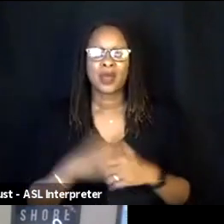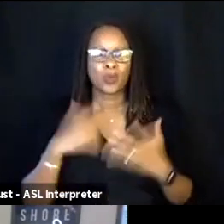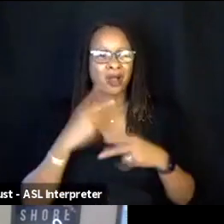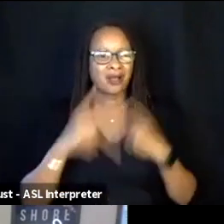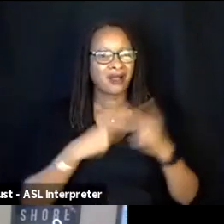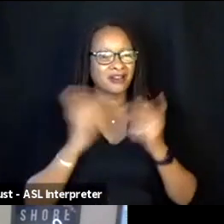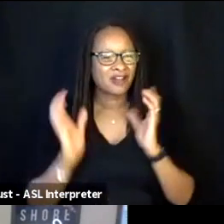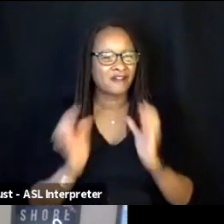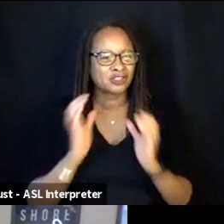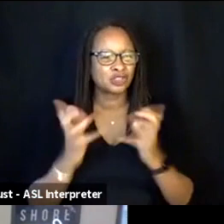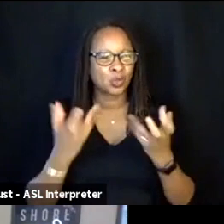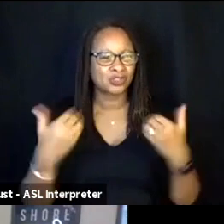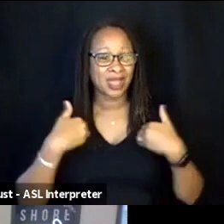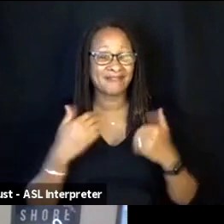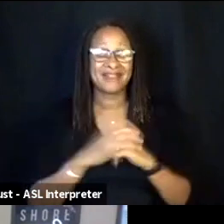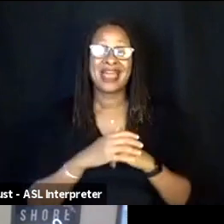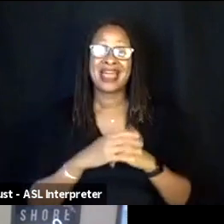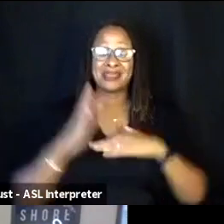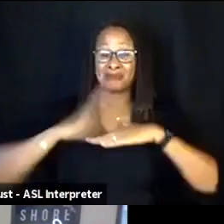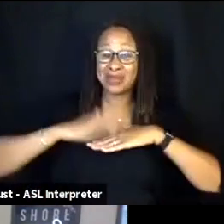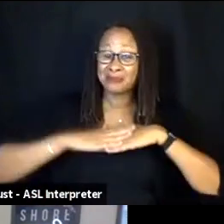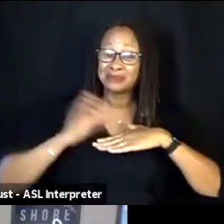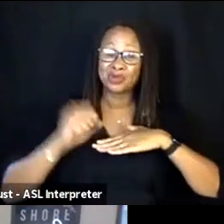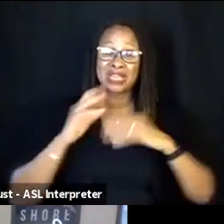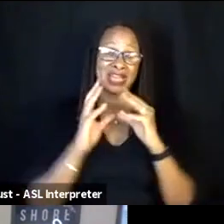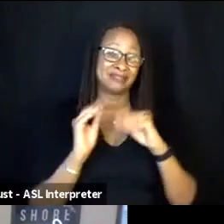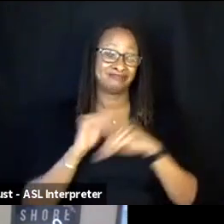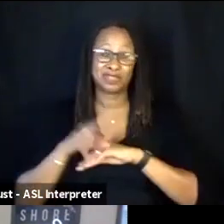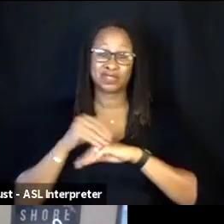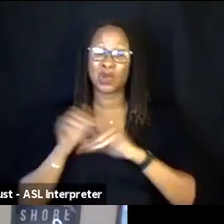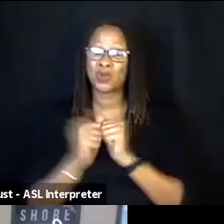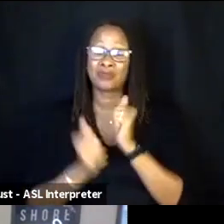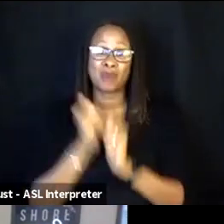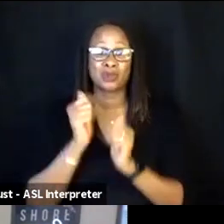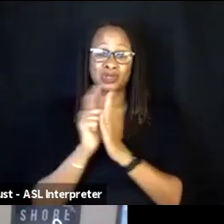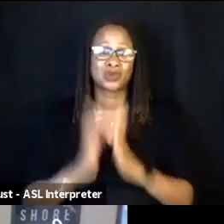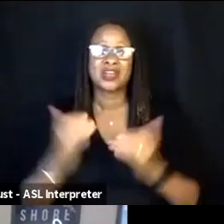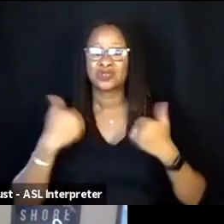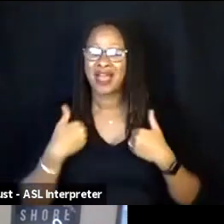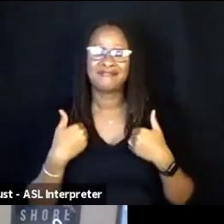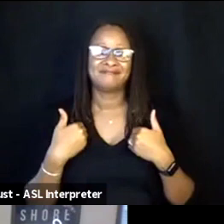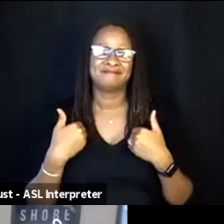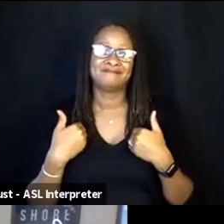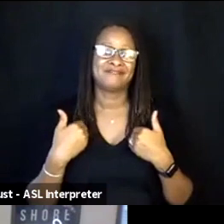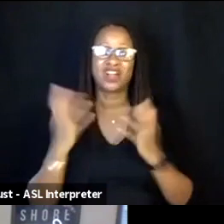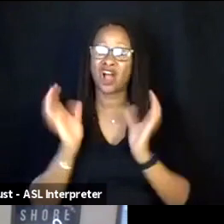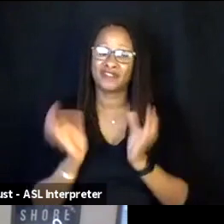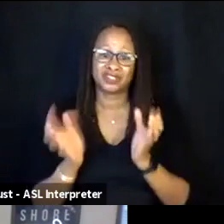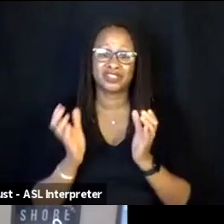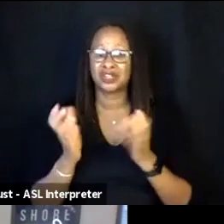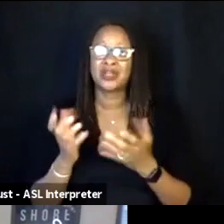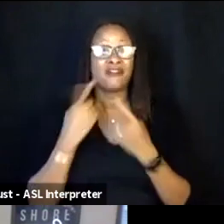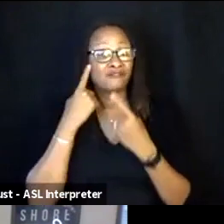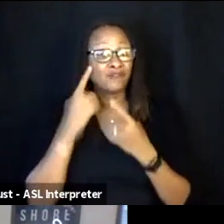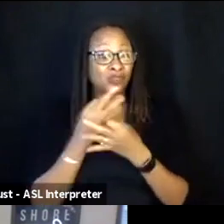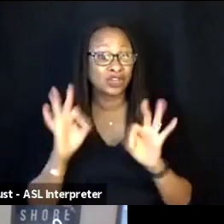you want to have. Certainly, I would say at the very least, you can consult with most attorneys for free to just have a conversation to get it to understand what your options